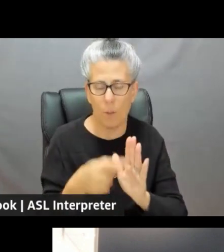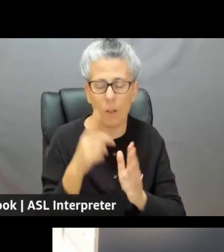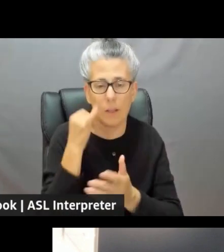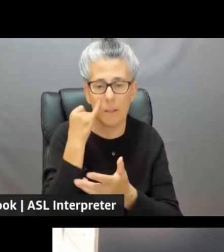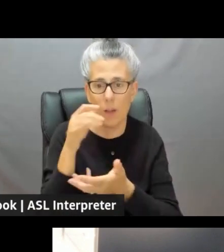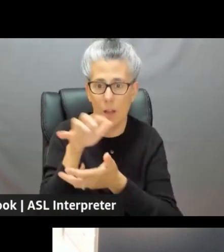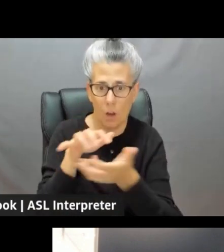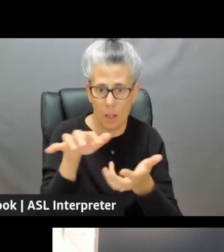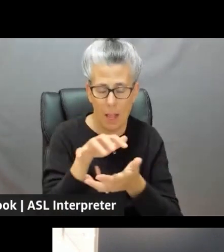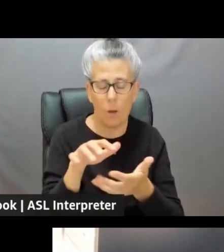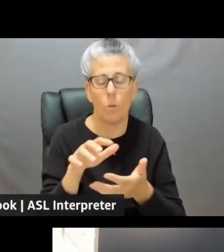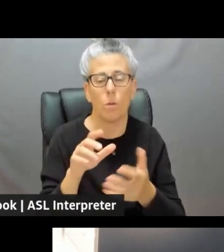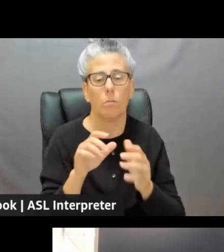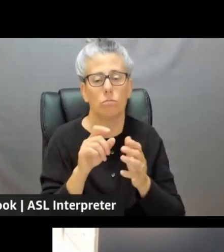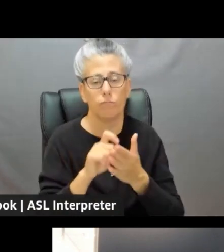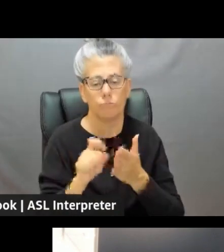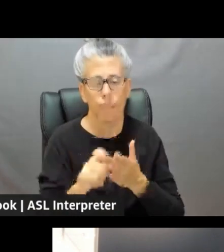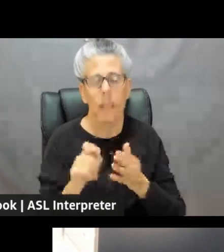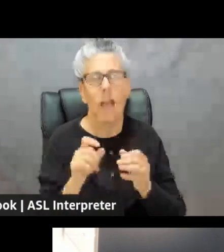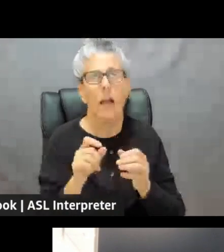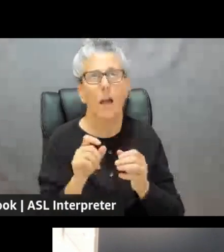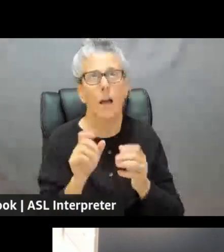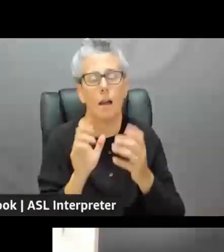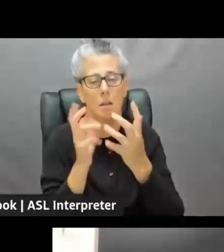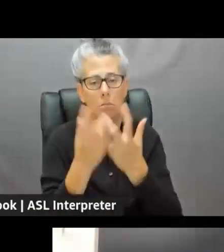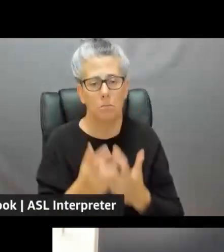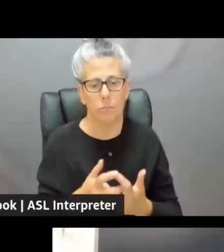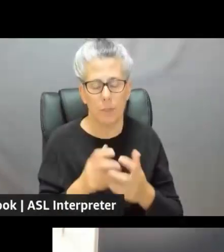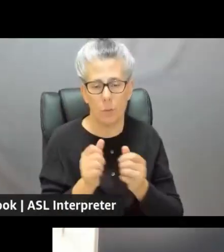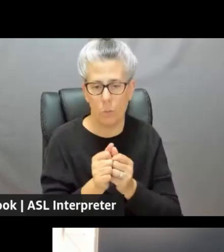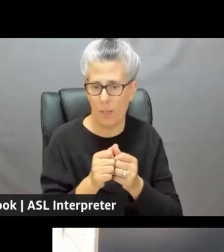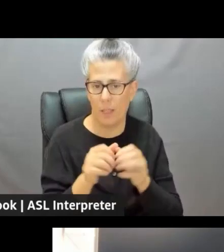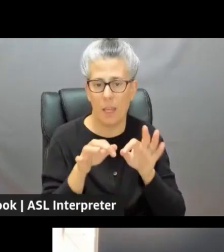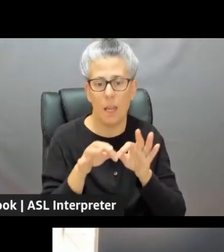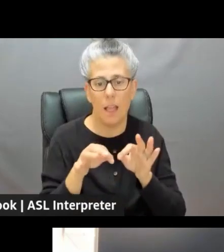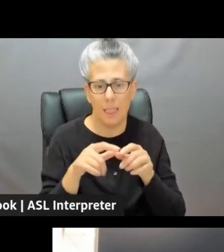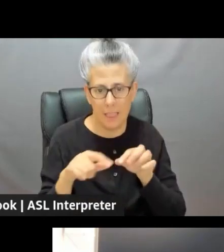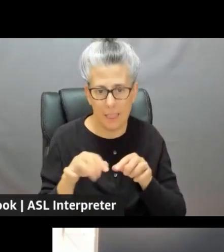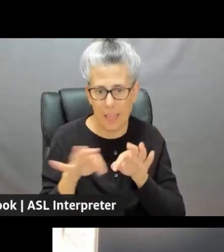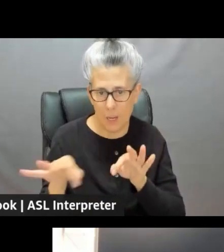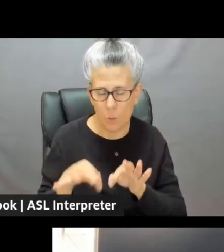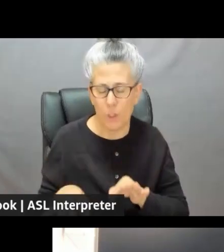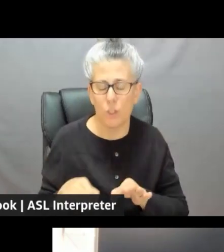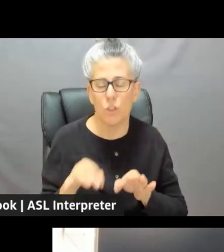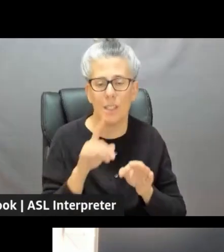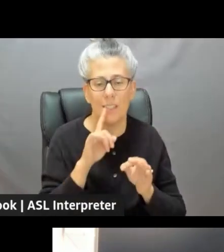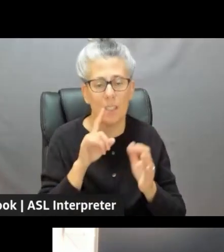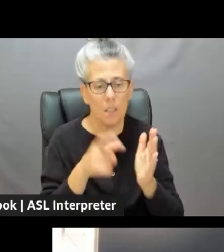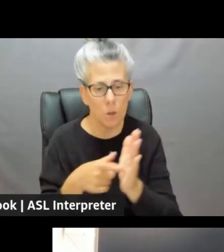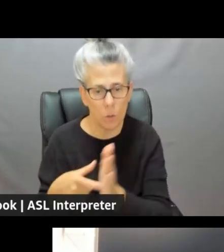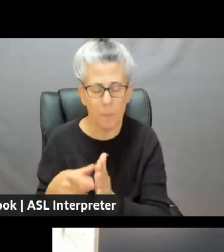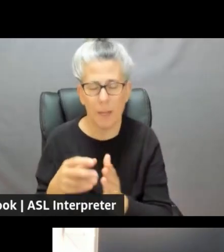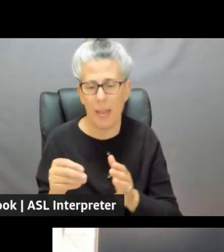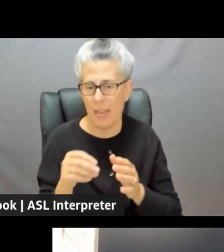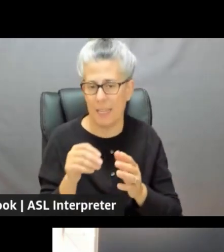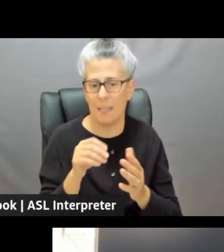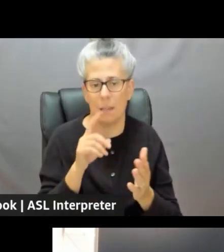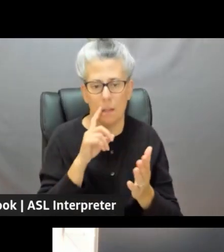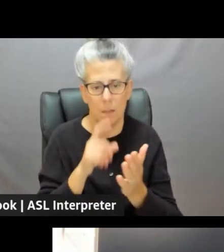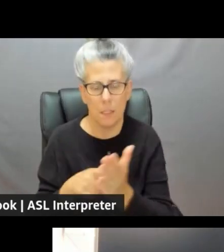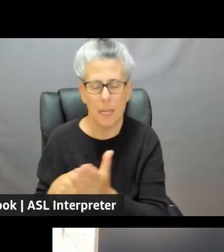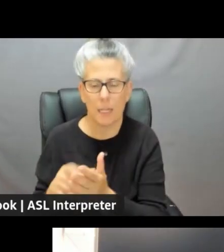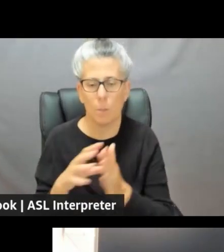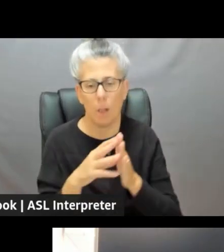that in some sort of way so that I have a declarative language so that it's repeatable and predictable. And that's what CloudFormation really does, right? It allows you to like codify